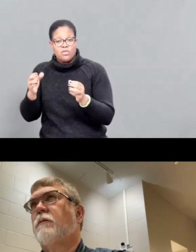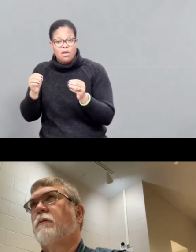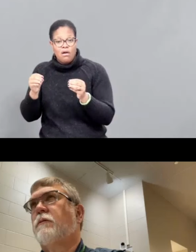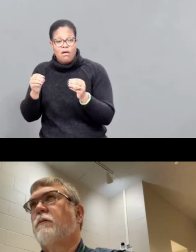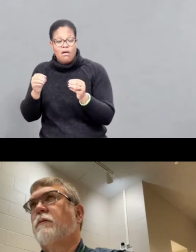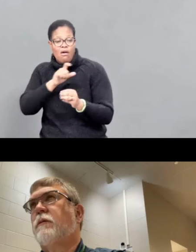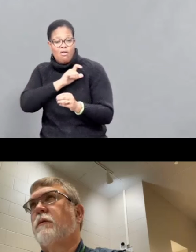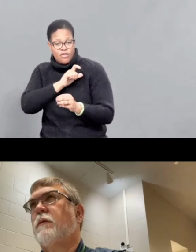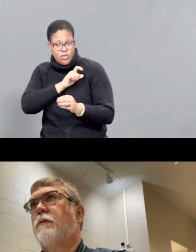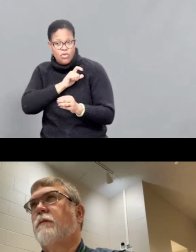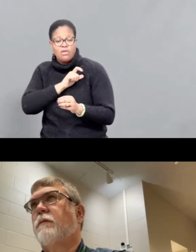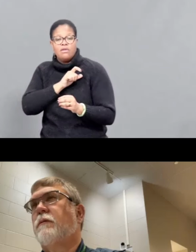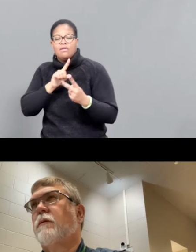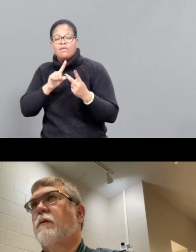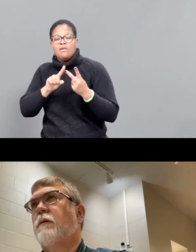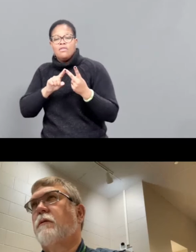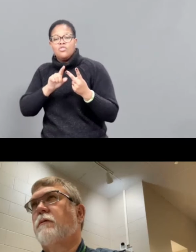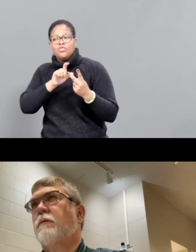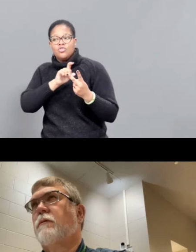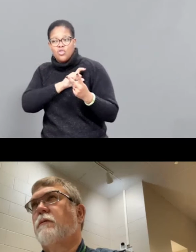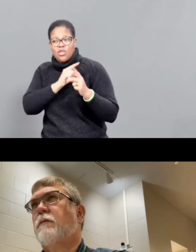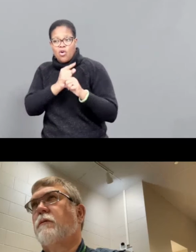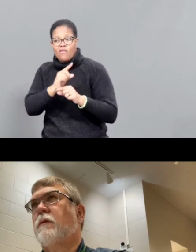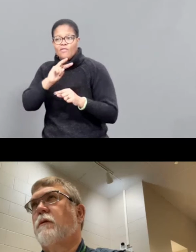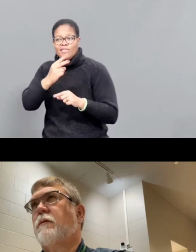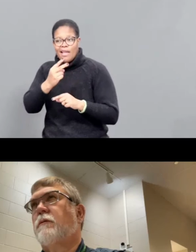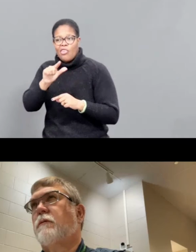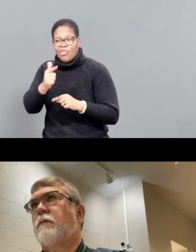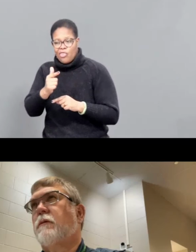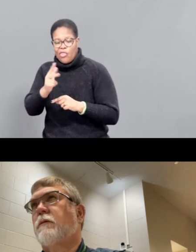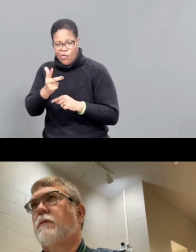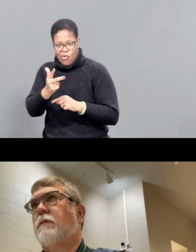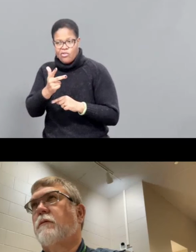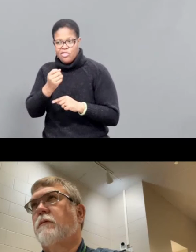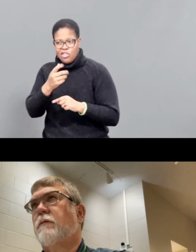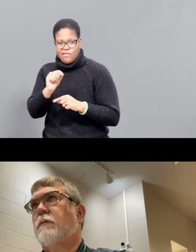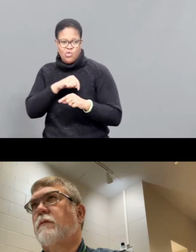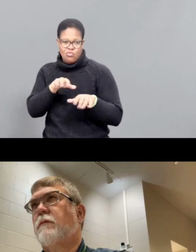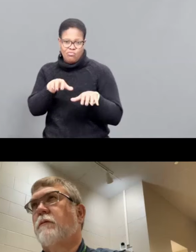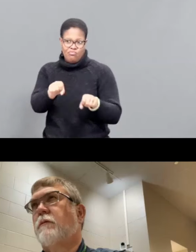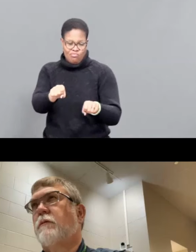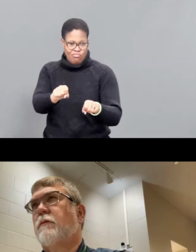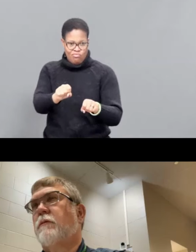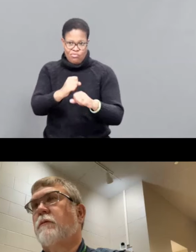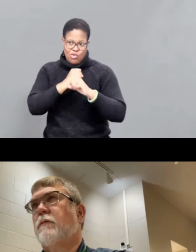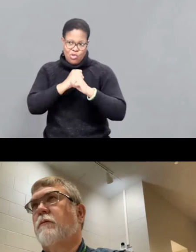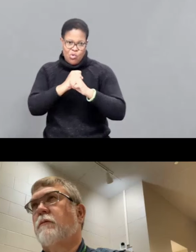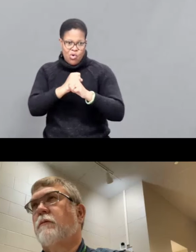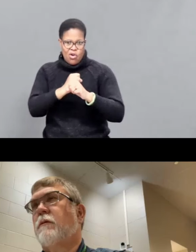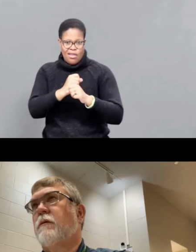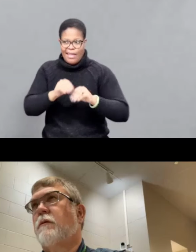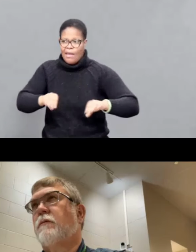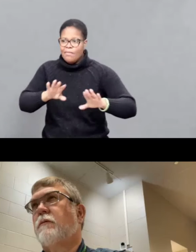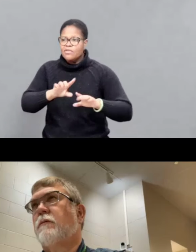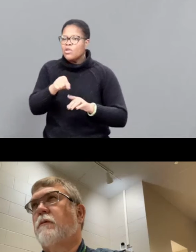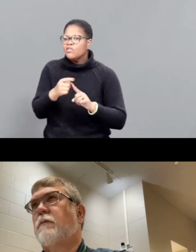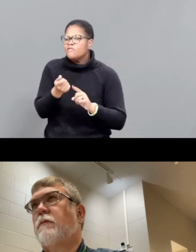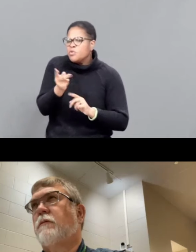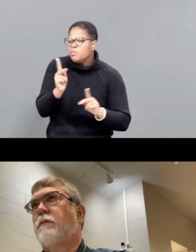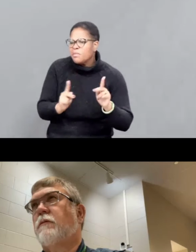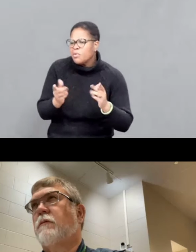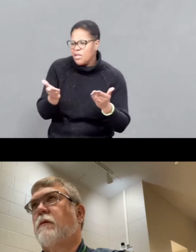for second shift and third shift to secure the campus whenever there's just a small number of people on the